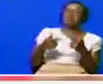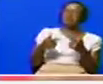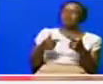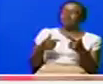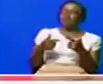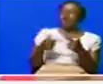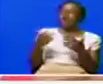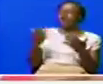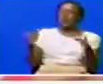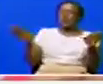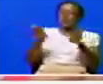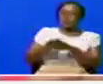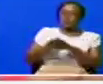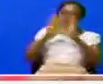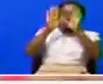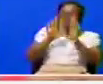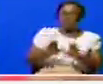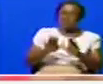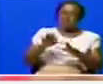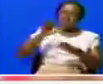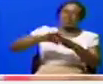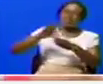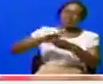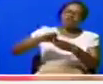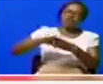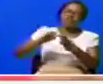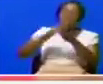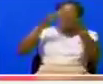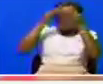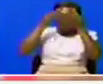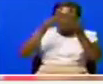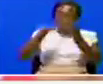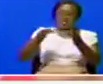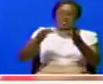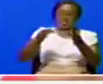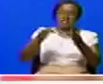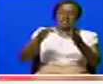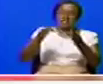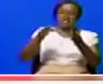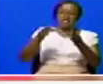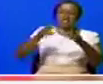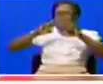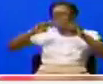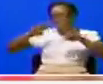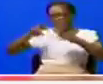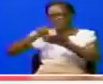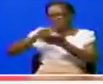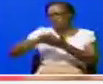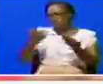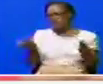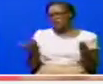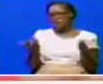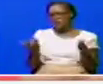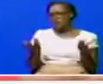an important election, and we have decided to assess the situation,